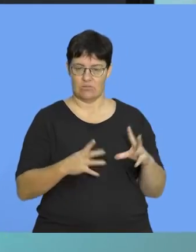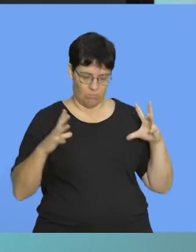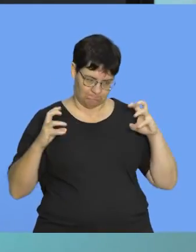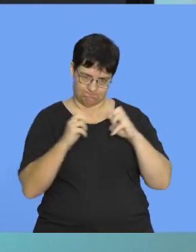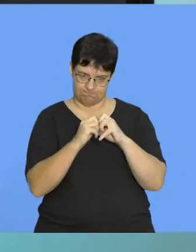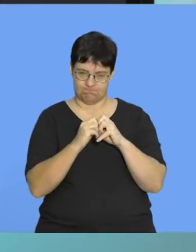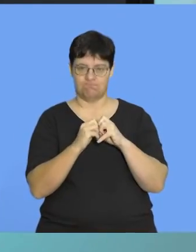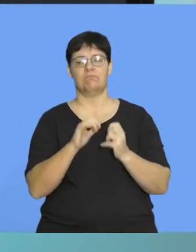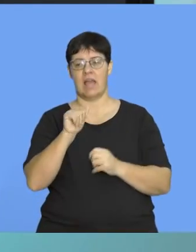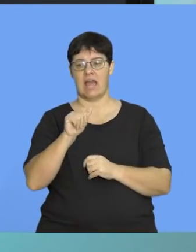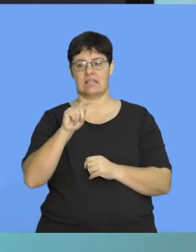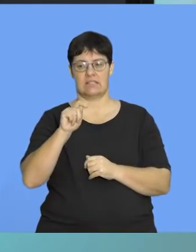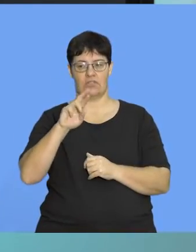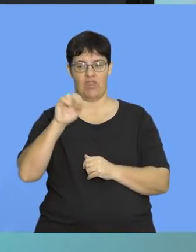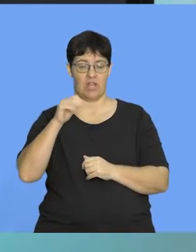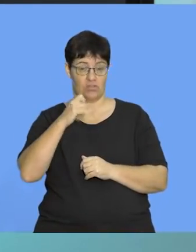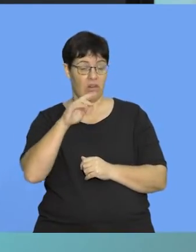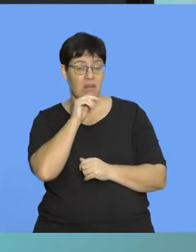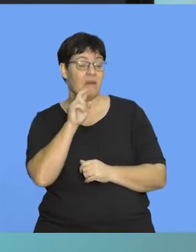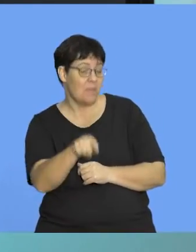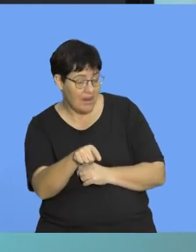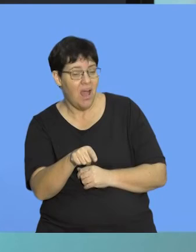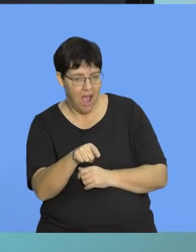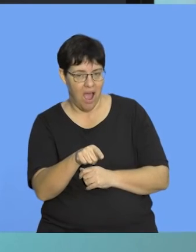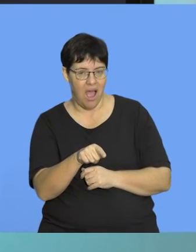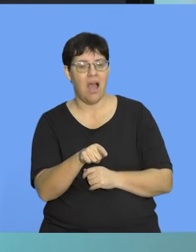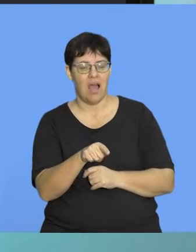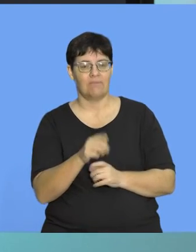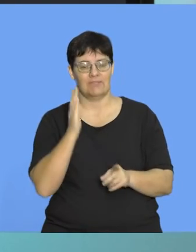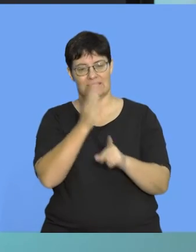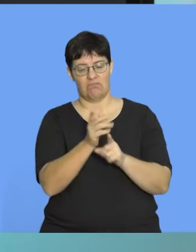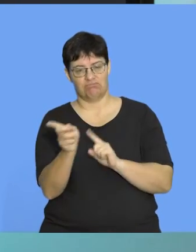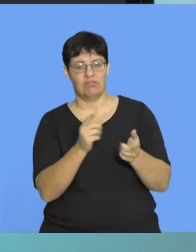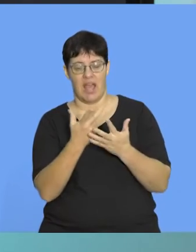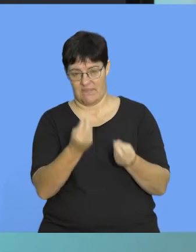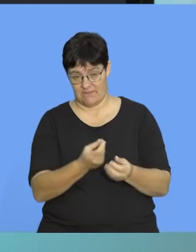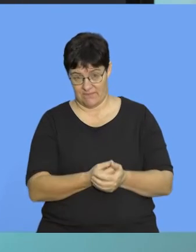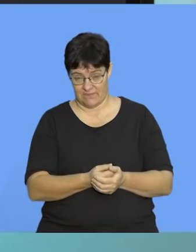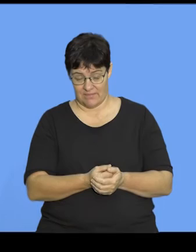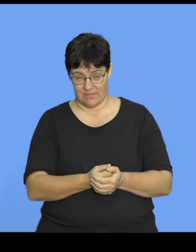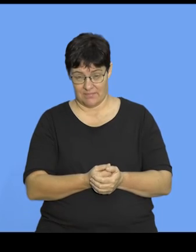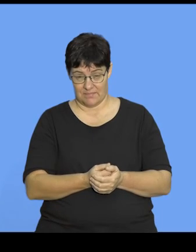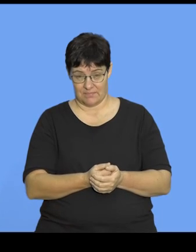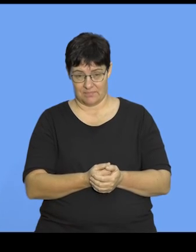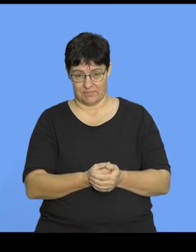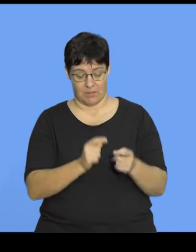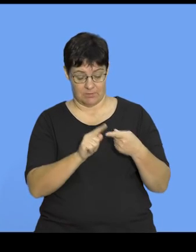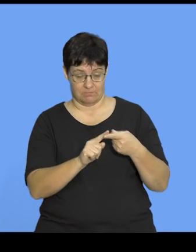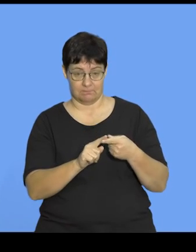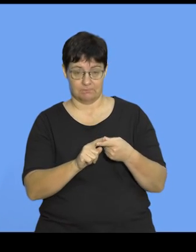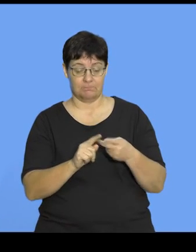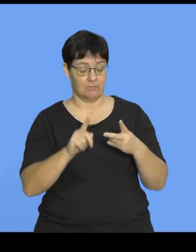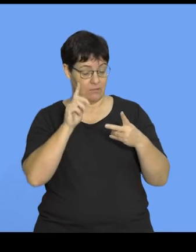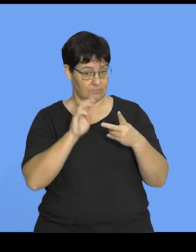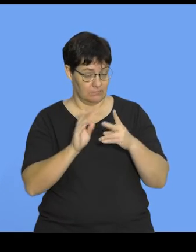is fine. That is a direction for this section of work. Let's do the next one.